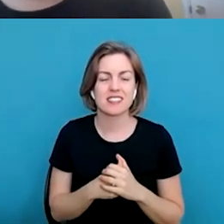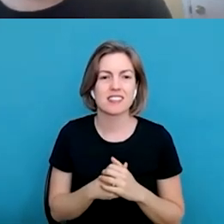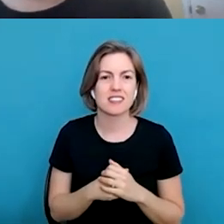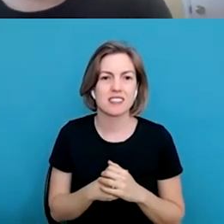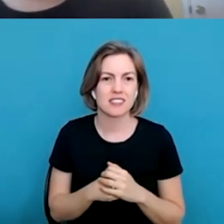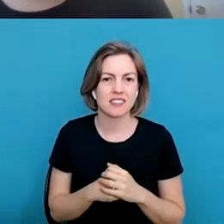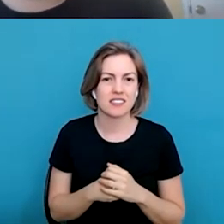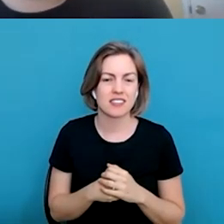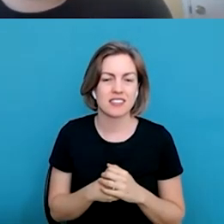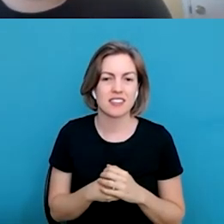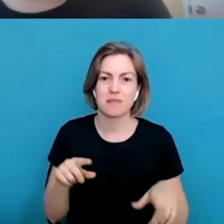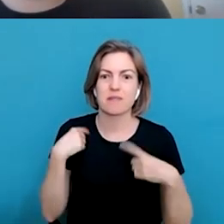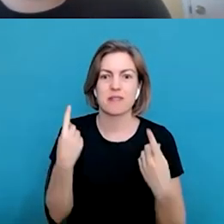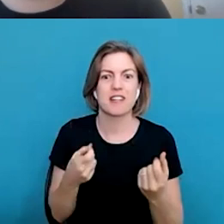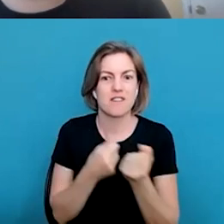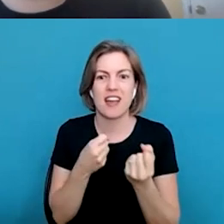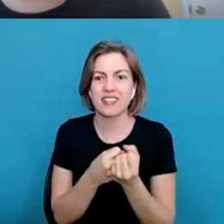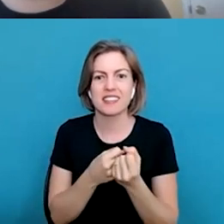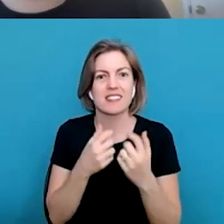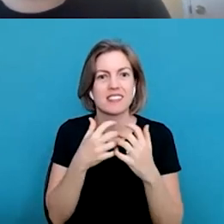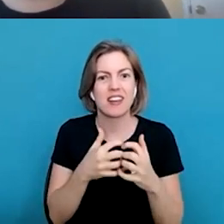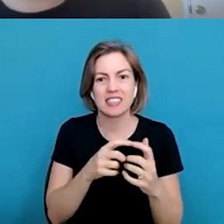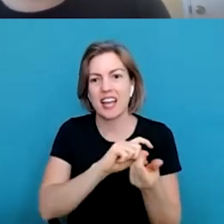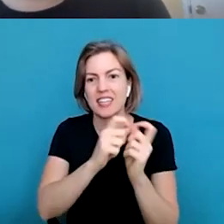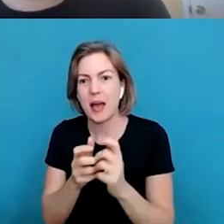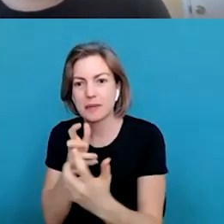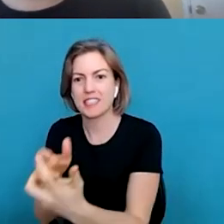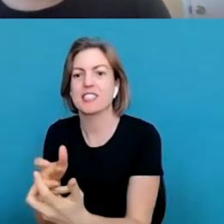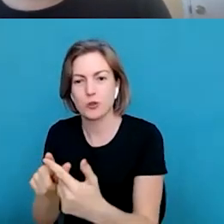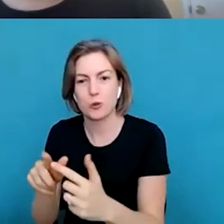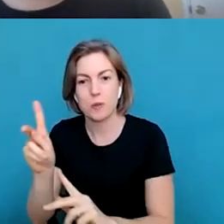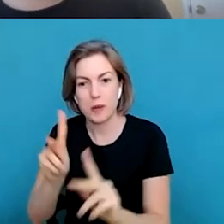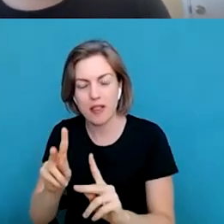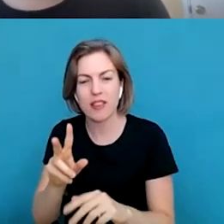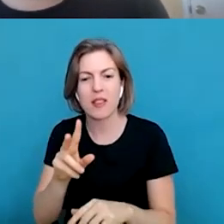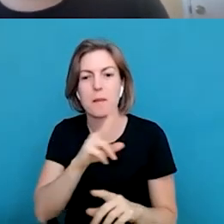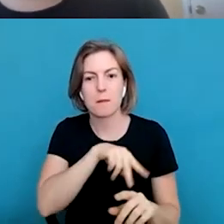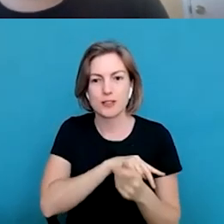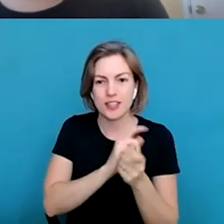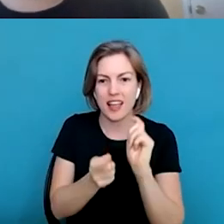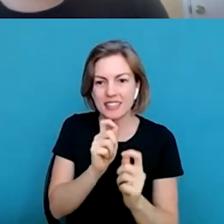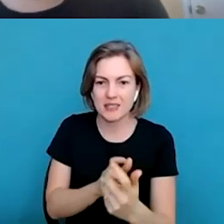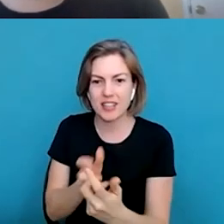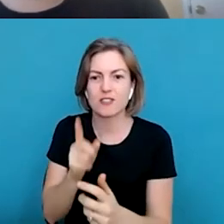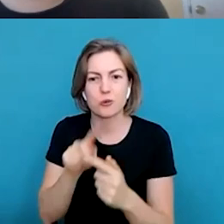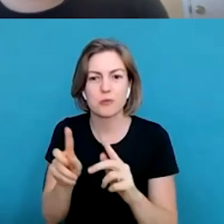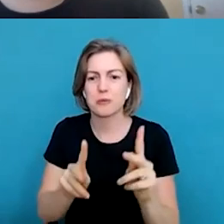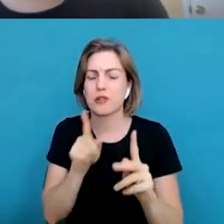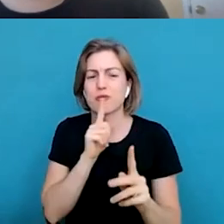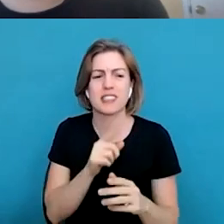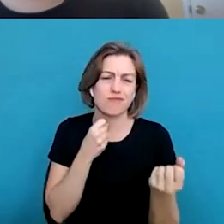I've been a fan of devices adapting to people and personalizing themselves for people for a really long time